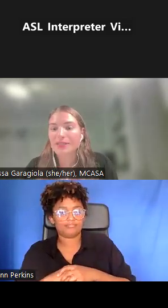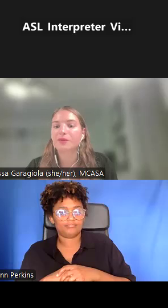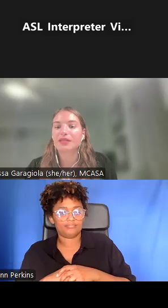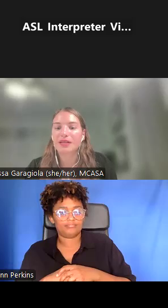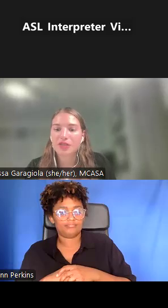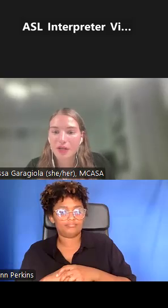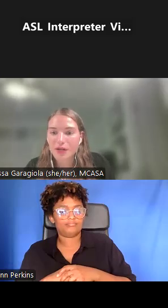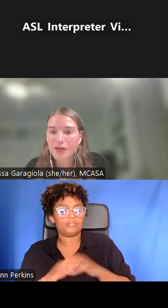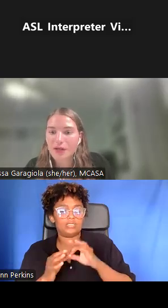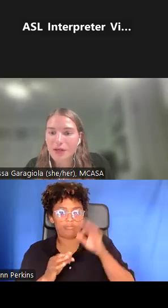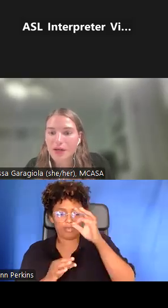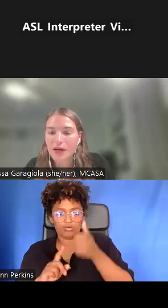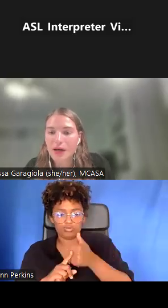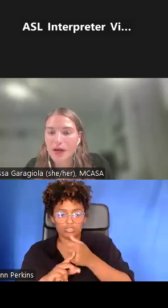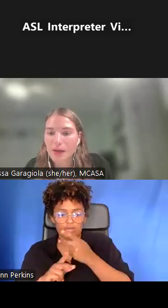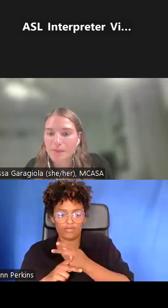self-care, connecting with nature,